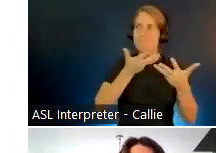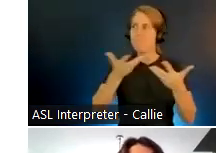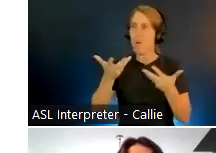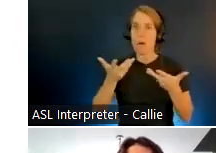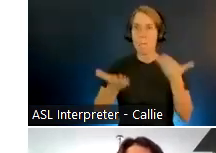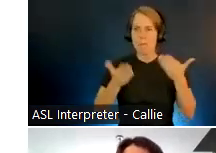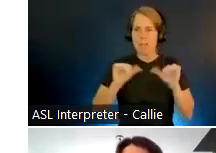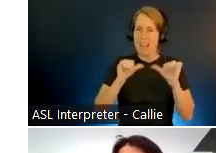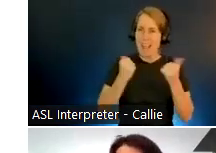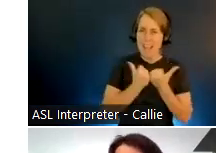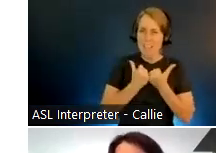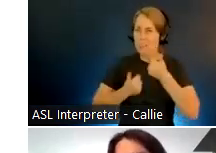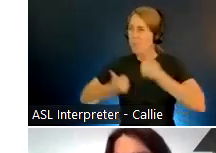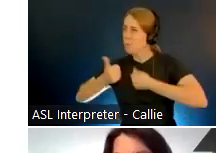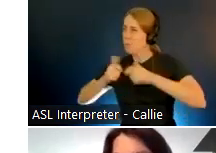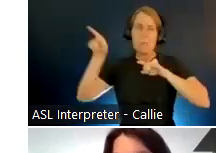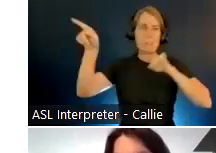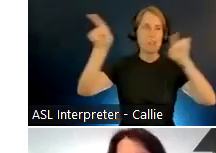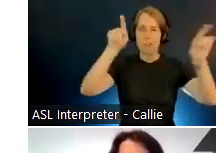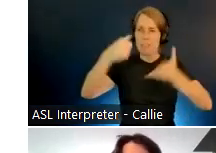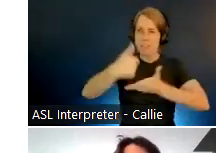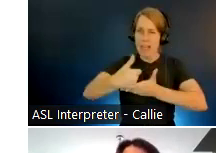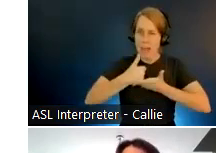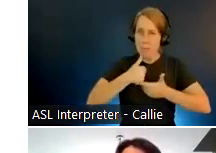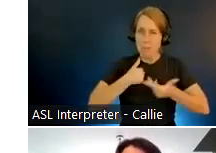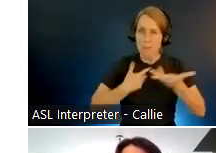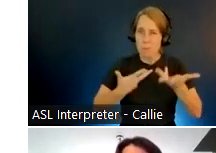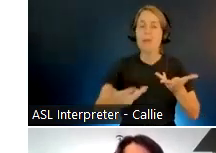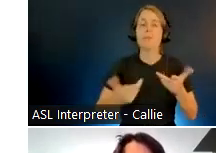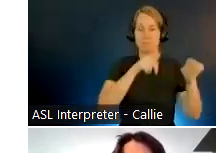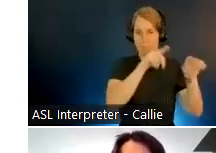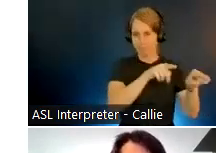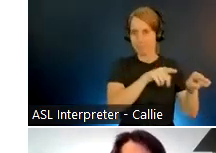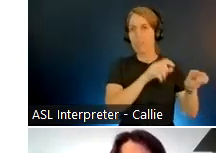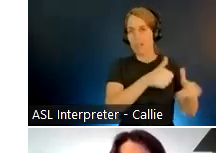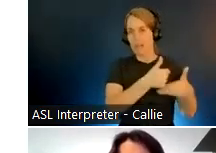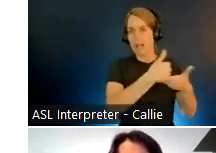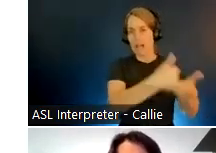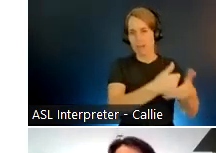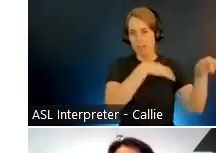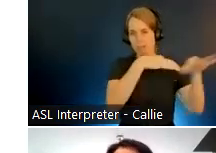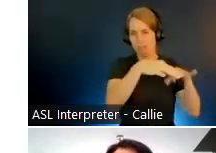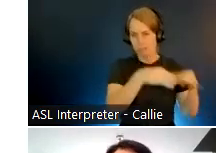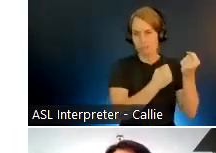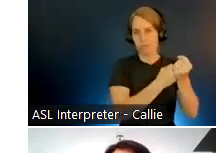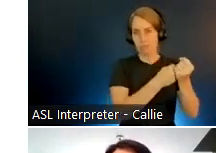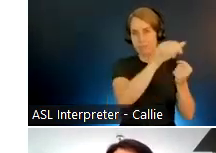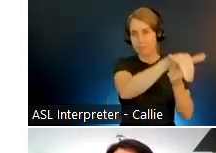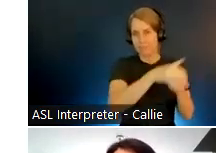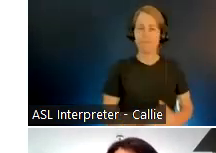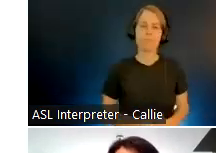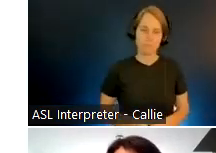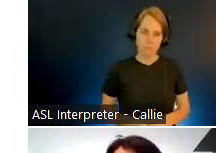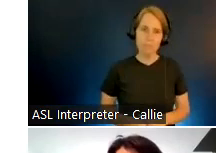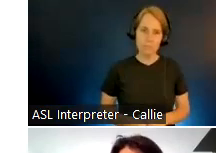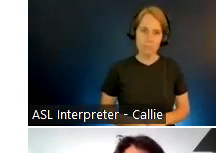their area they can connect to for employment help. And so we're there to assist with that. We also are on